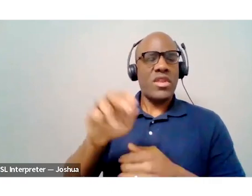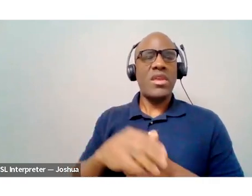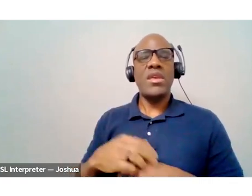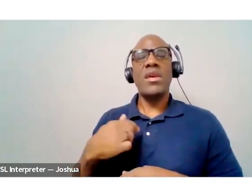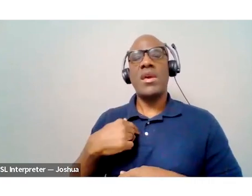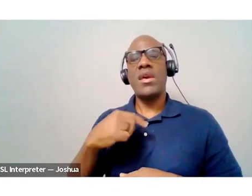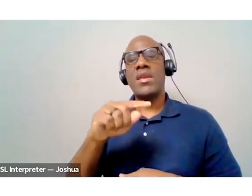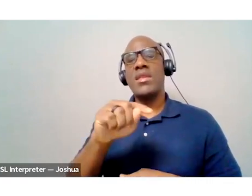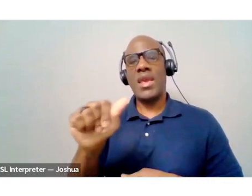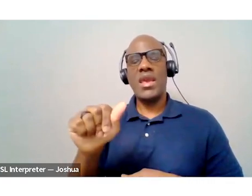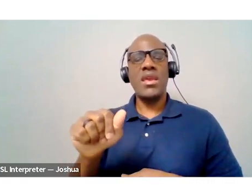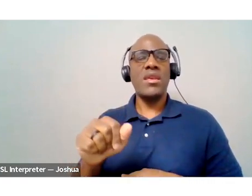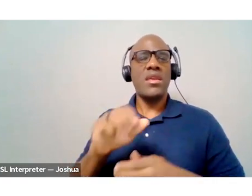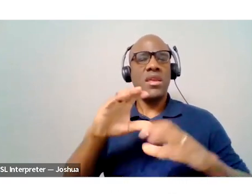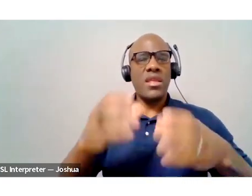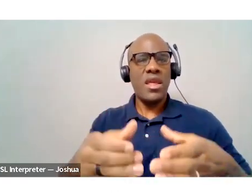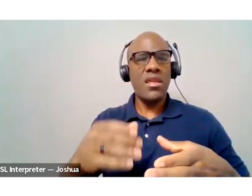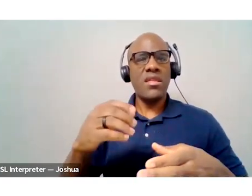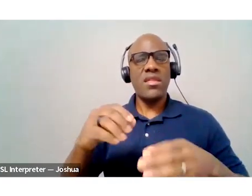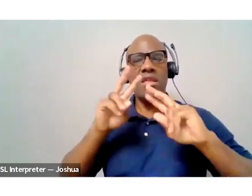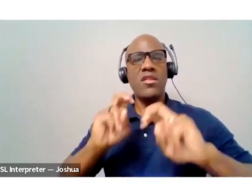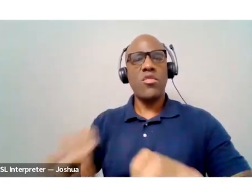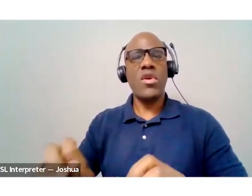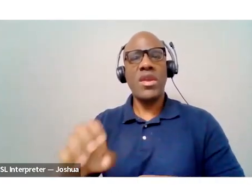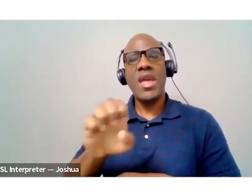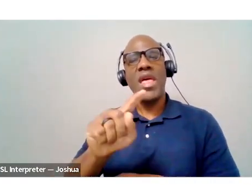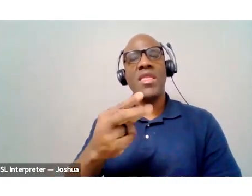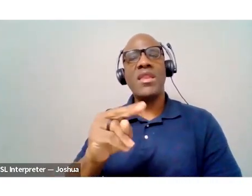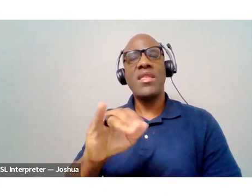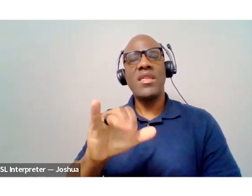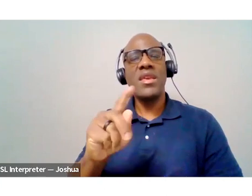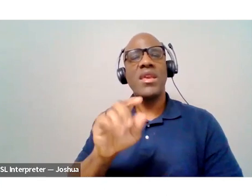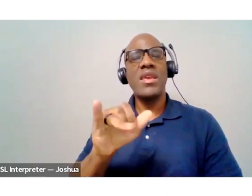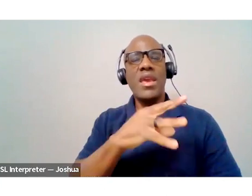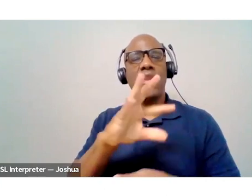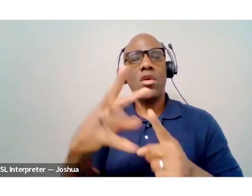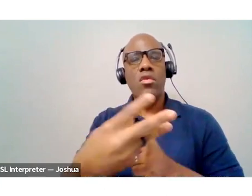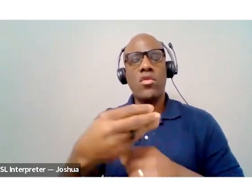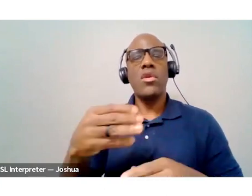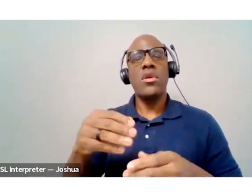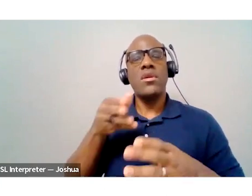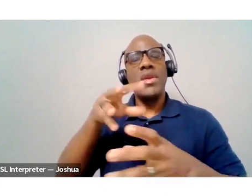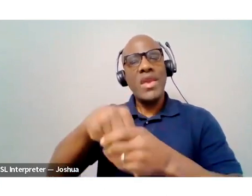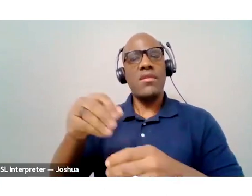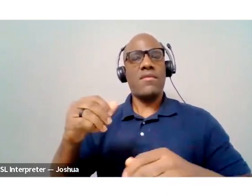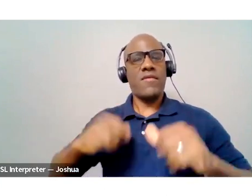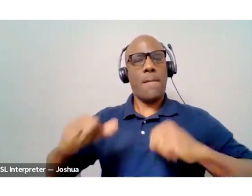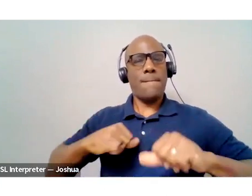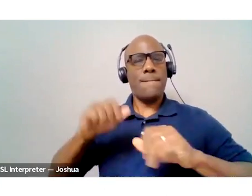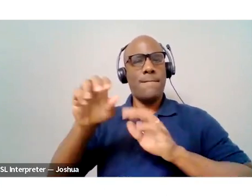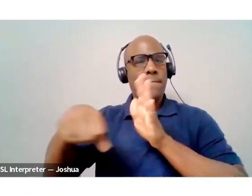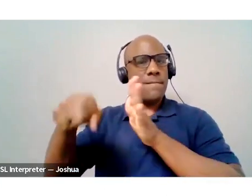a class on exploring ethnicity through film, exploring culture through film. We were introducing students a little bit of